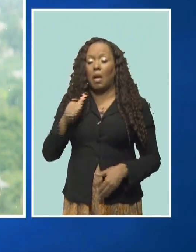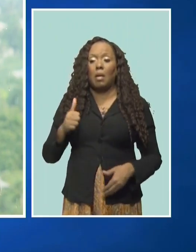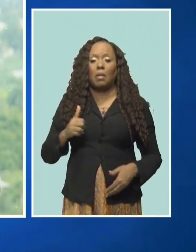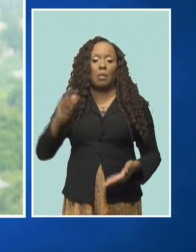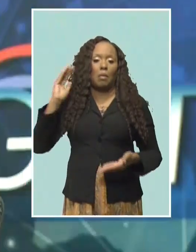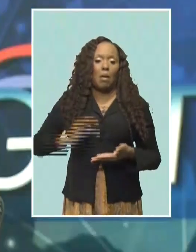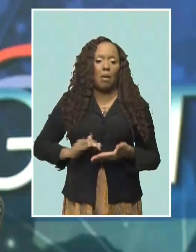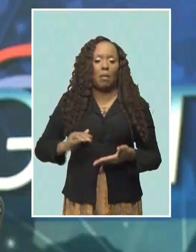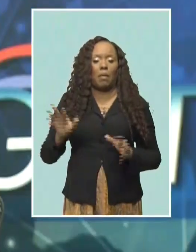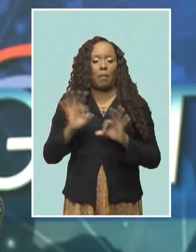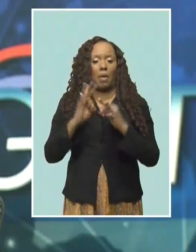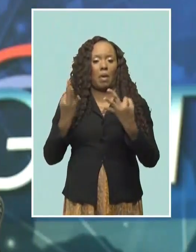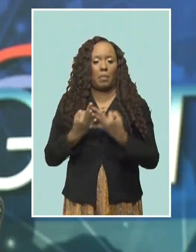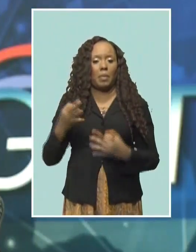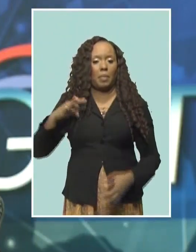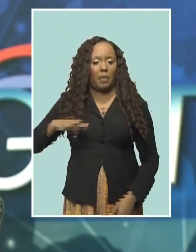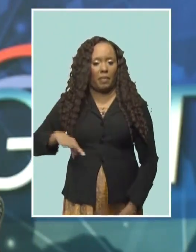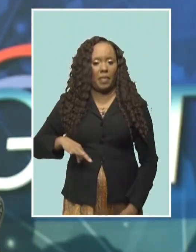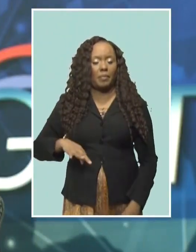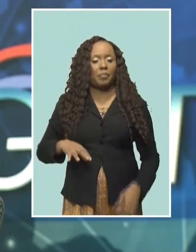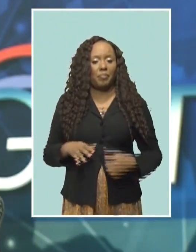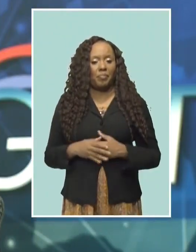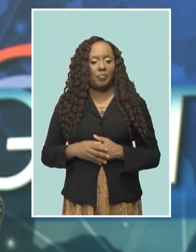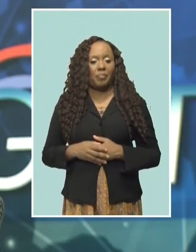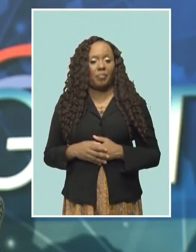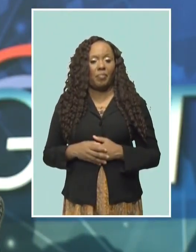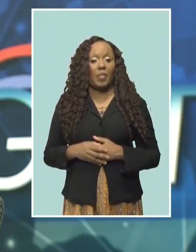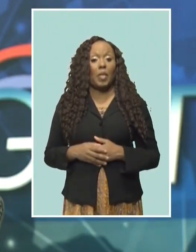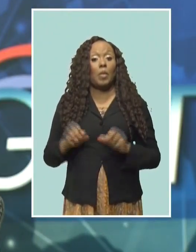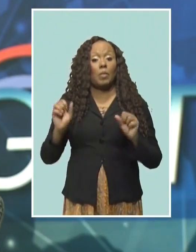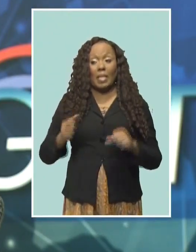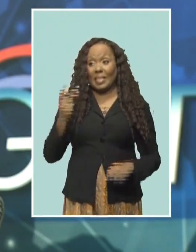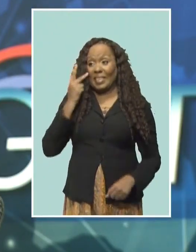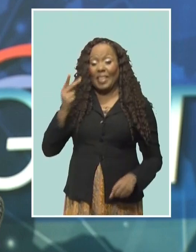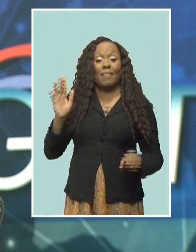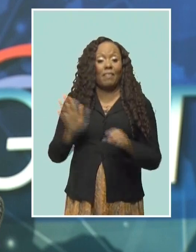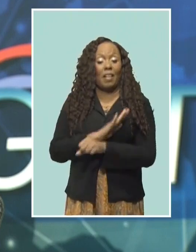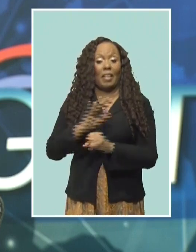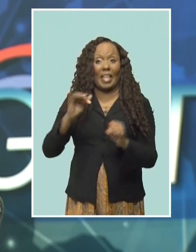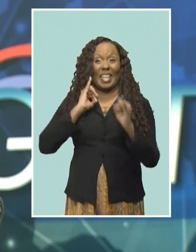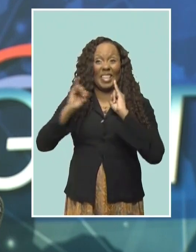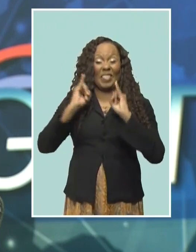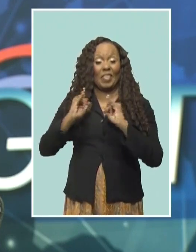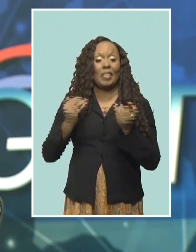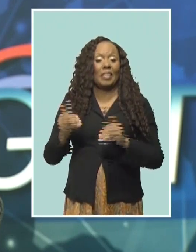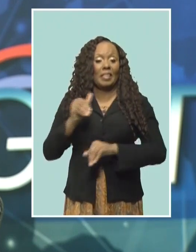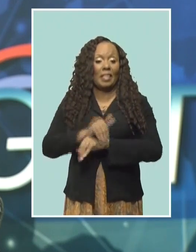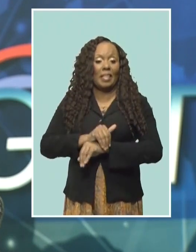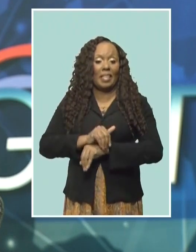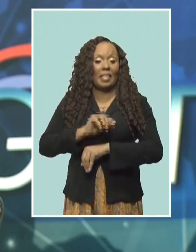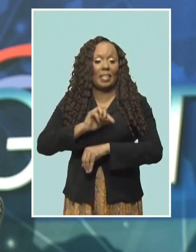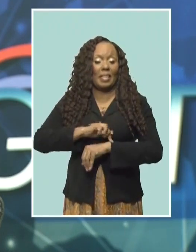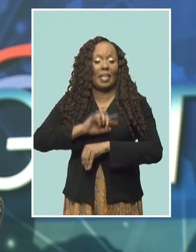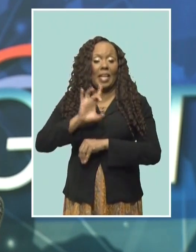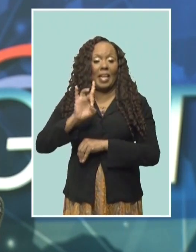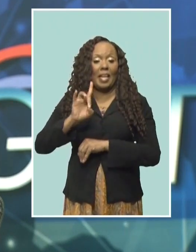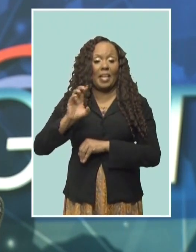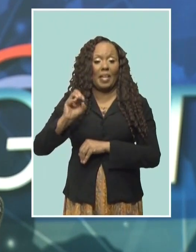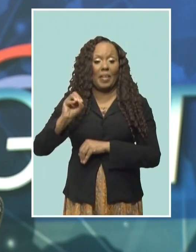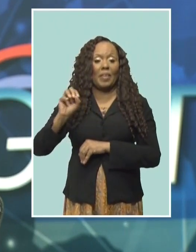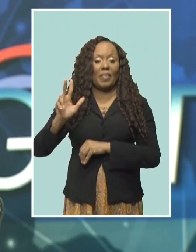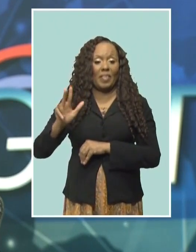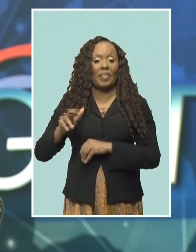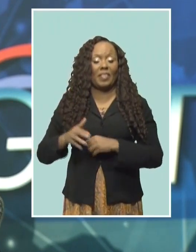them. And we have more of Dr. Yearwood's candid interview on In the Know with Crystal Hoyt, and